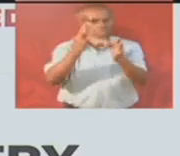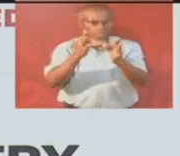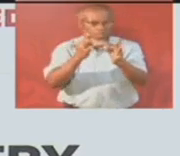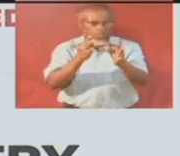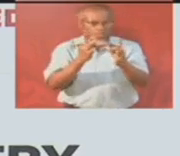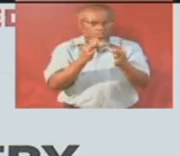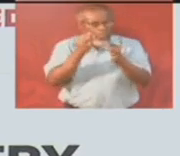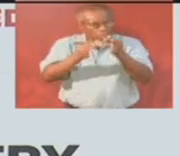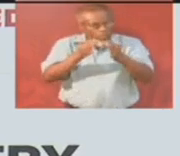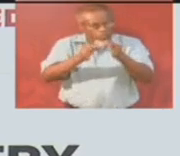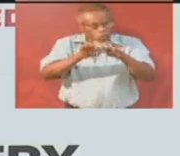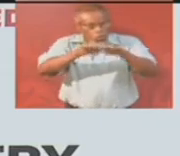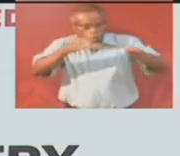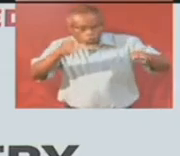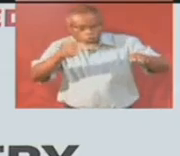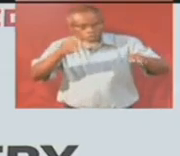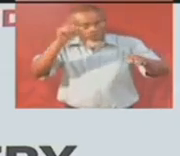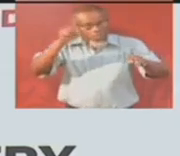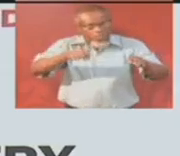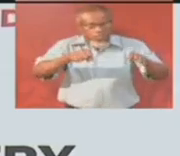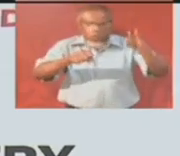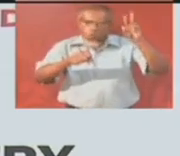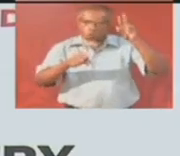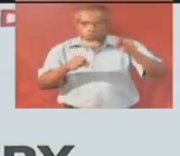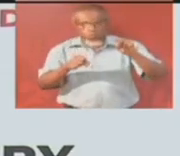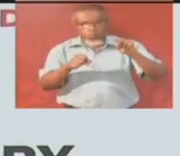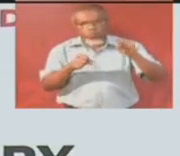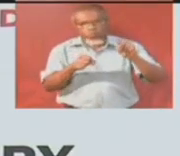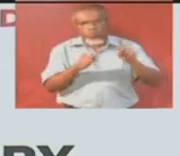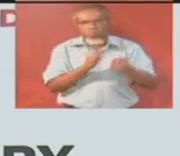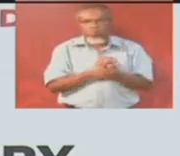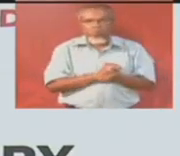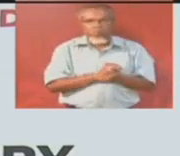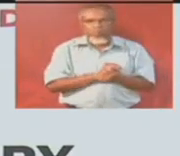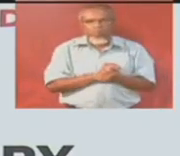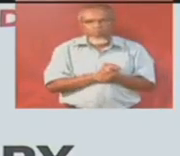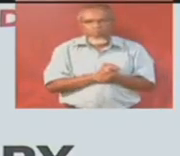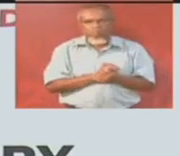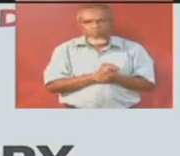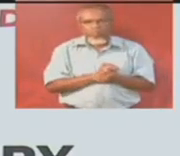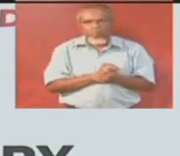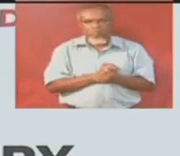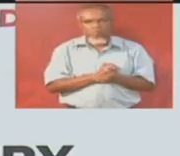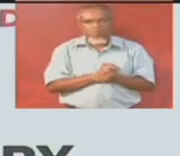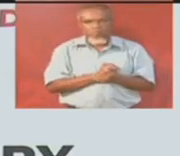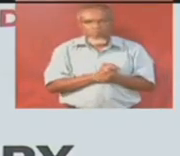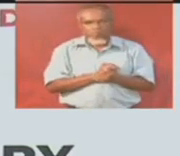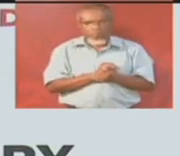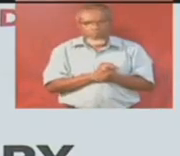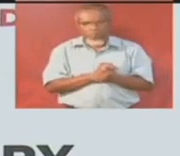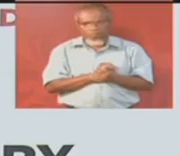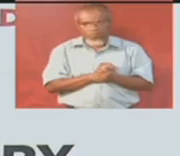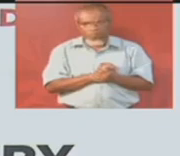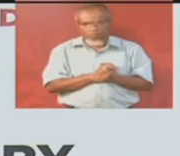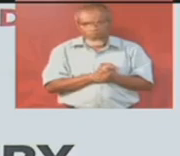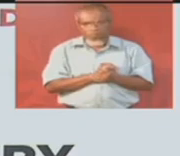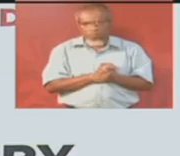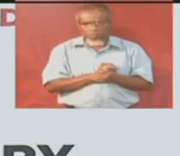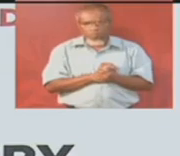if and when the borders are open in the way that the public imagines it. As far